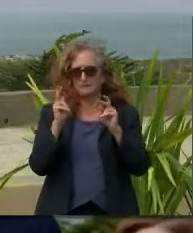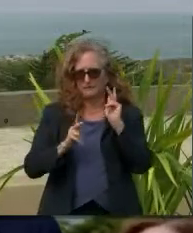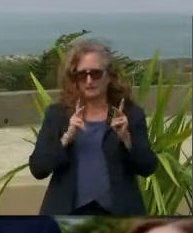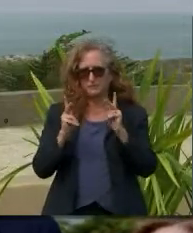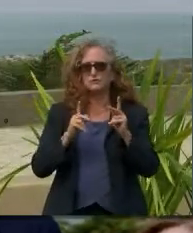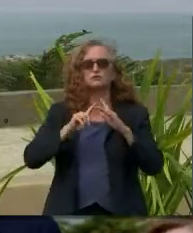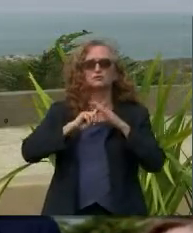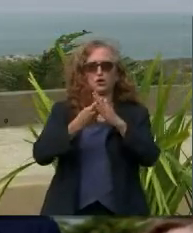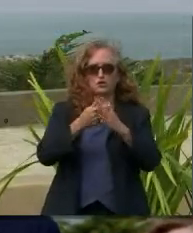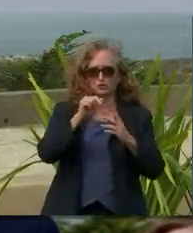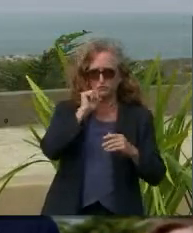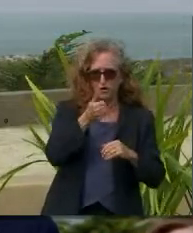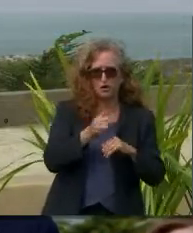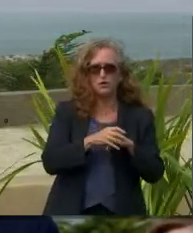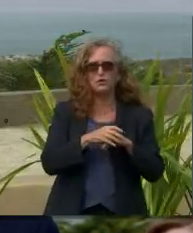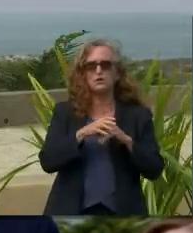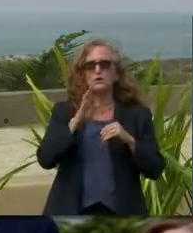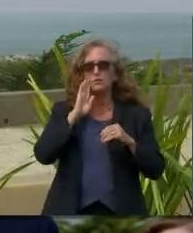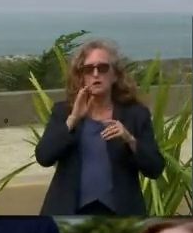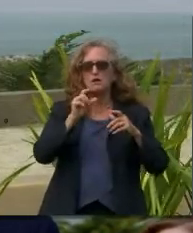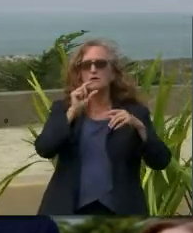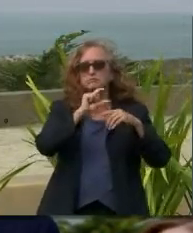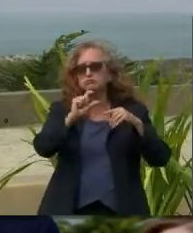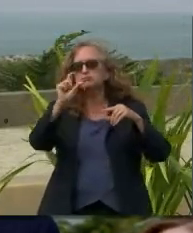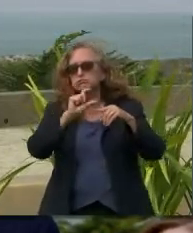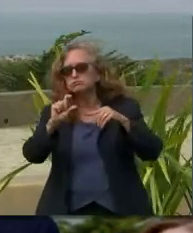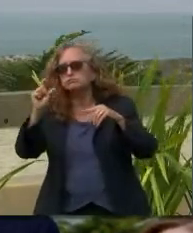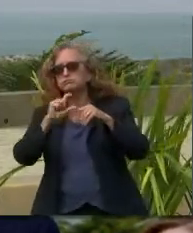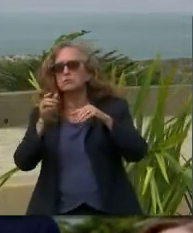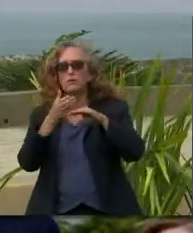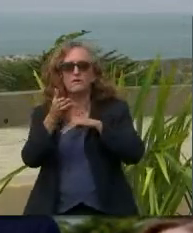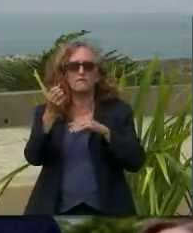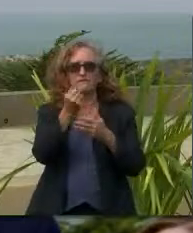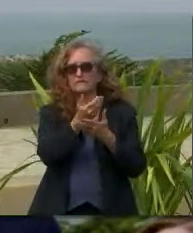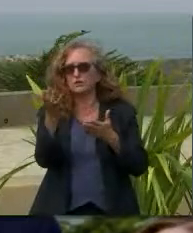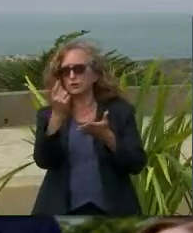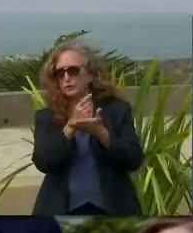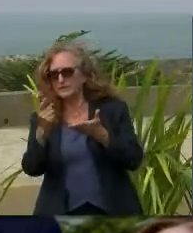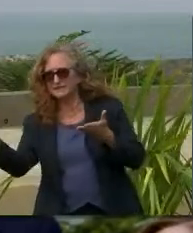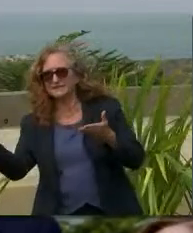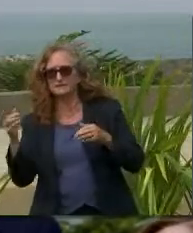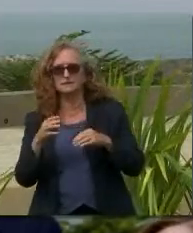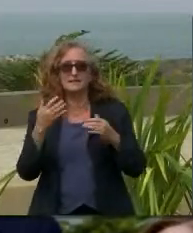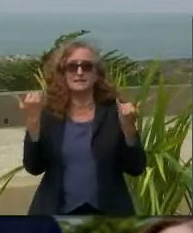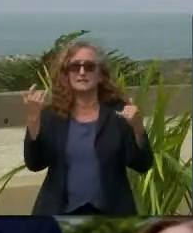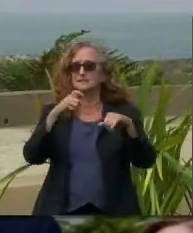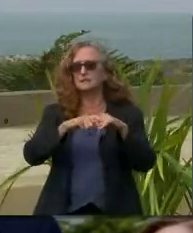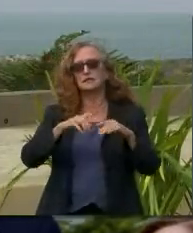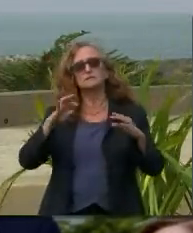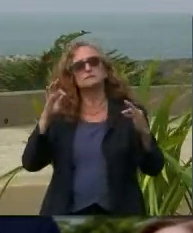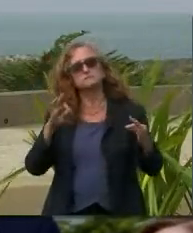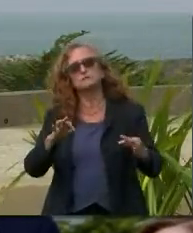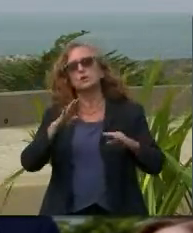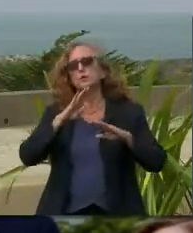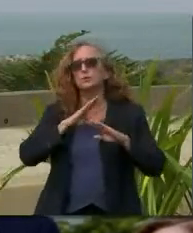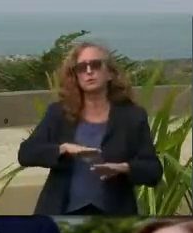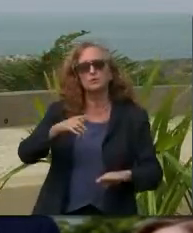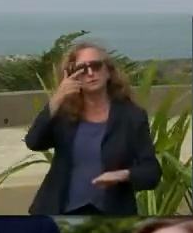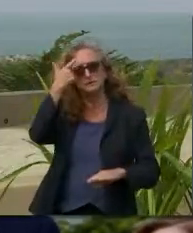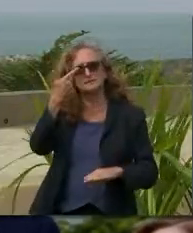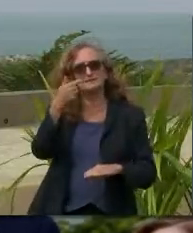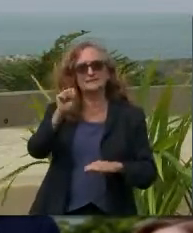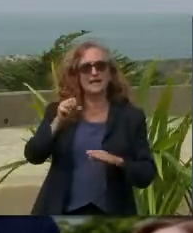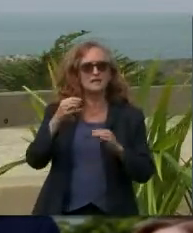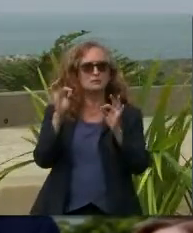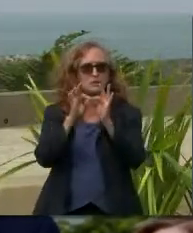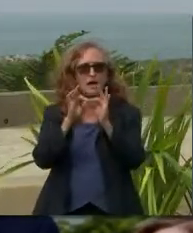again, starting tomorrow. The process will unfold over the course of the next number of weeks. I don't think it could have come at a better time as it relates to rising gas prices